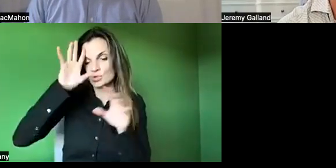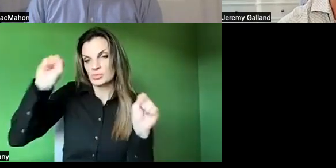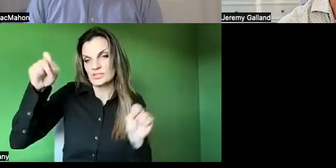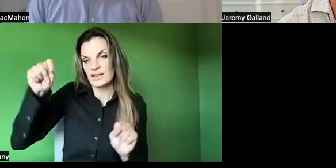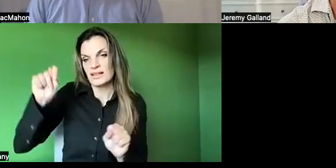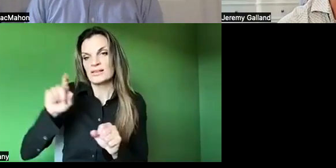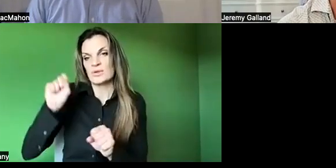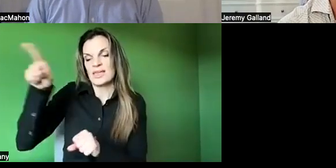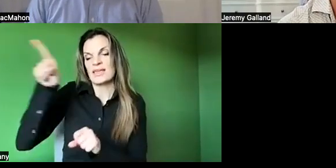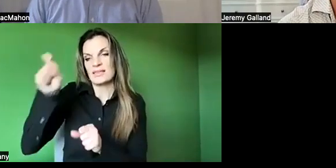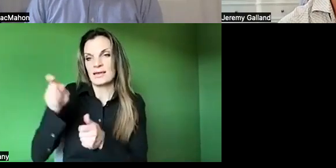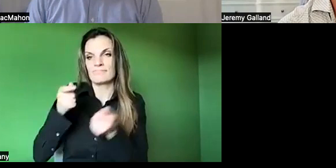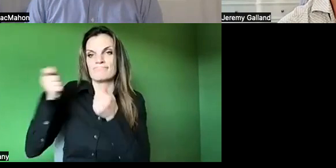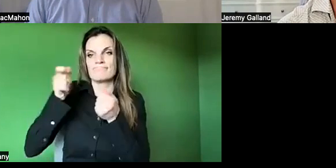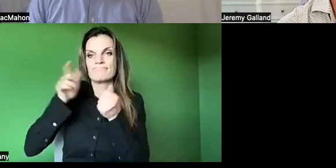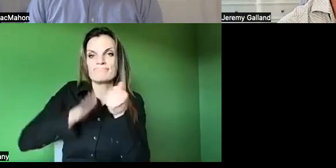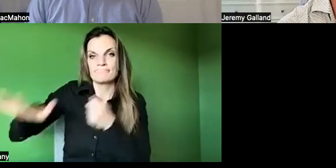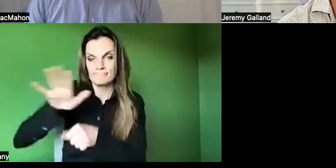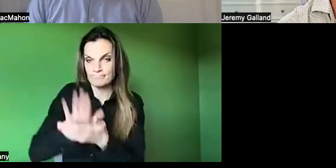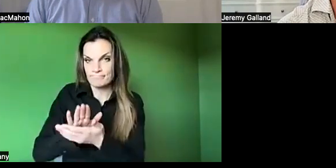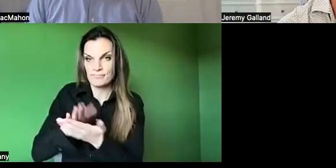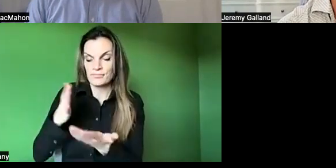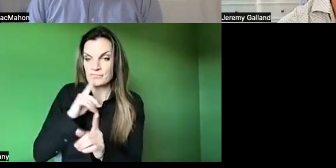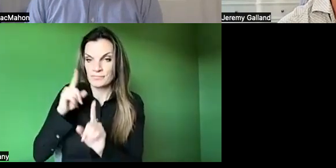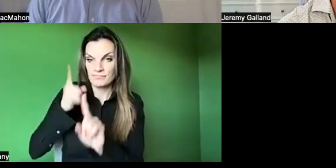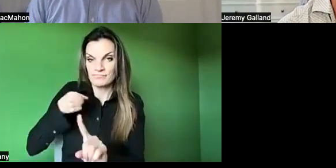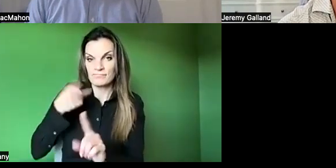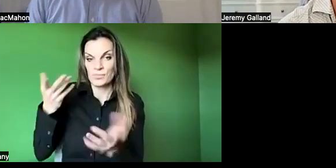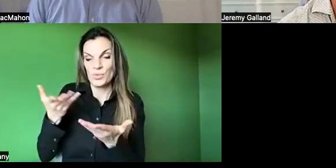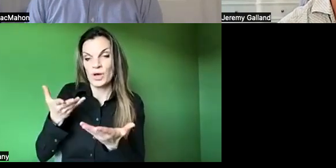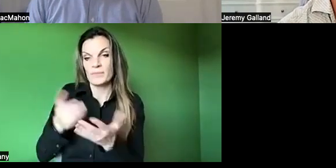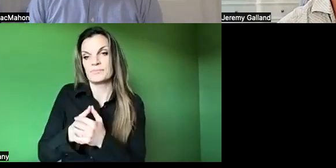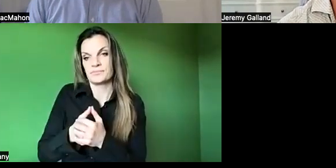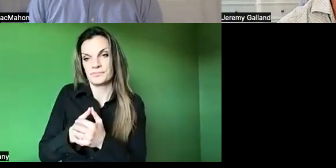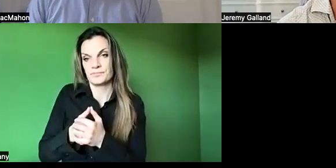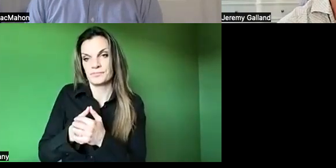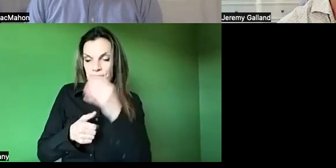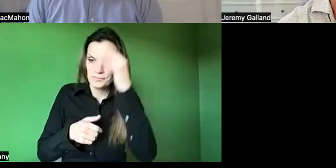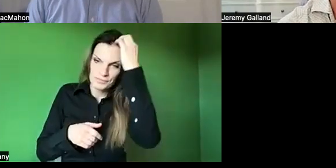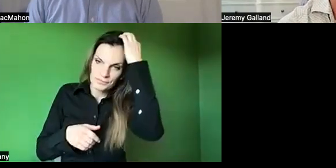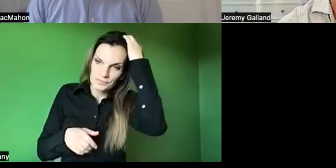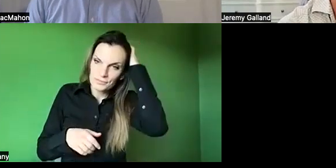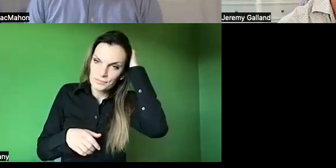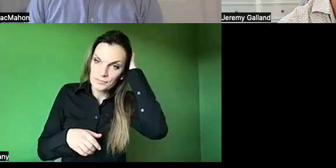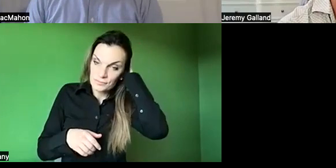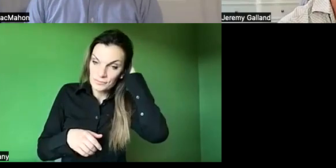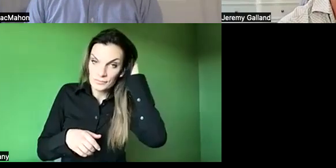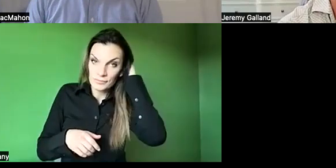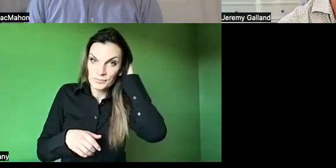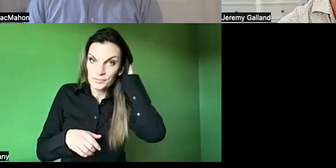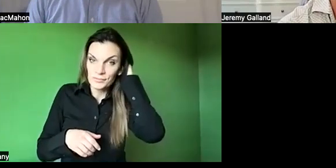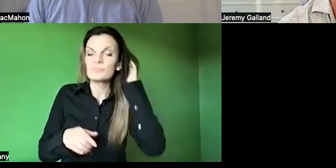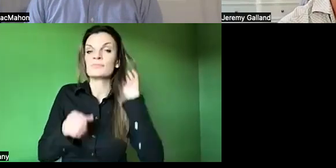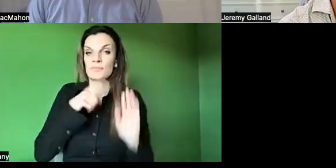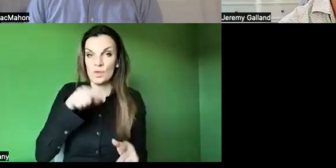school's talent that's in the building. And what that really comes down to nowadays is that residents will outlast